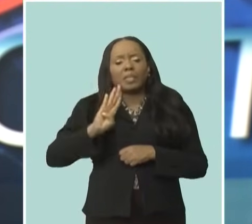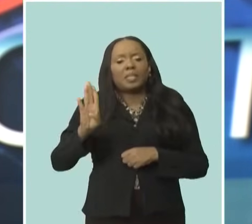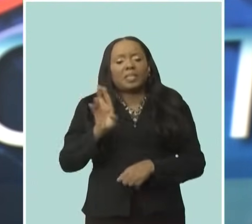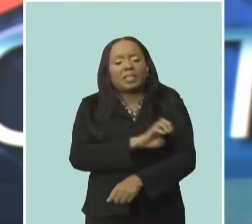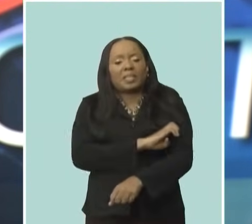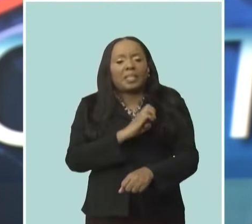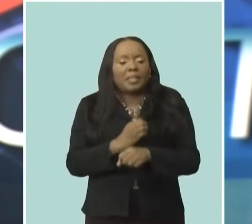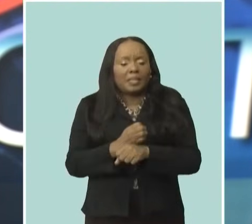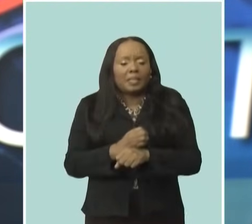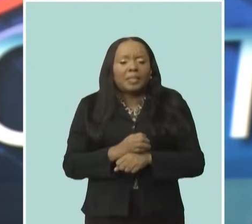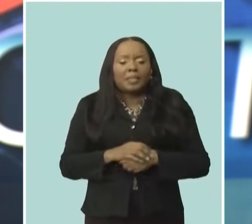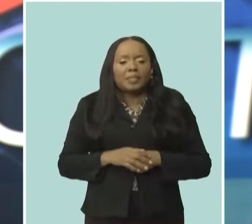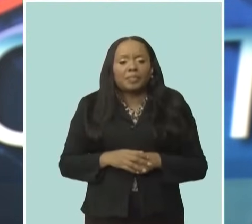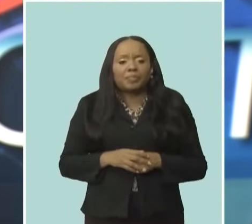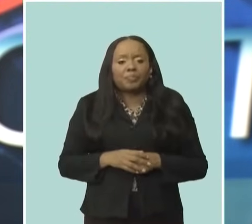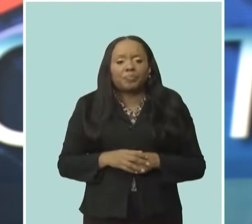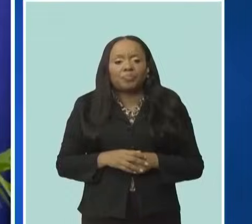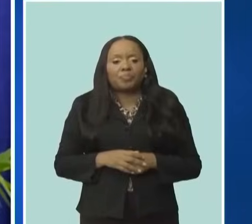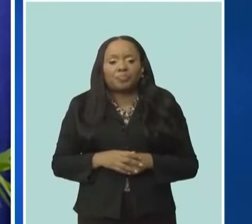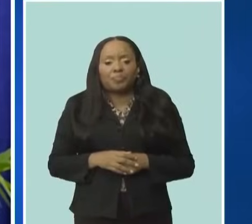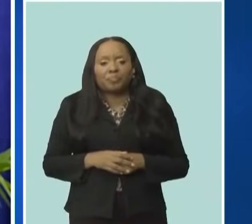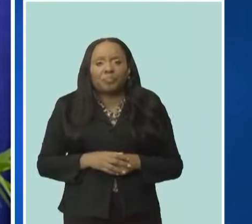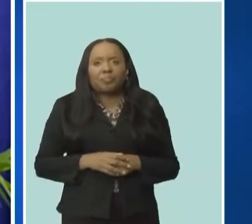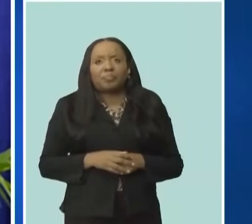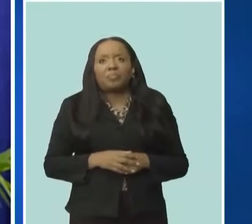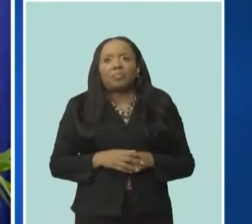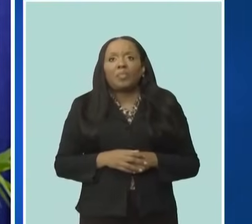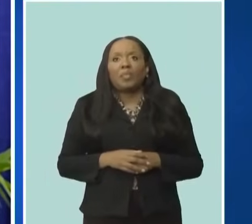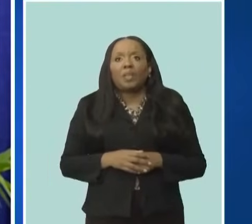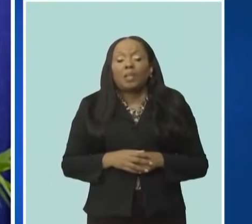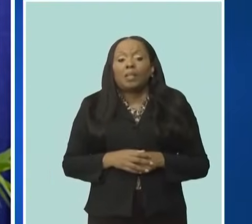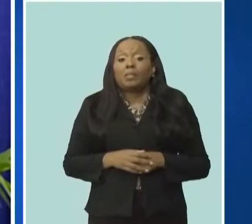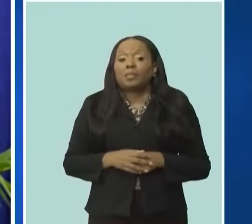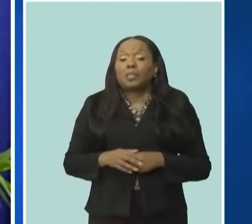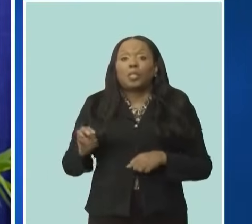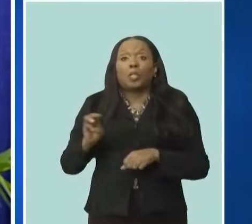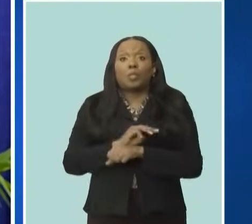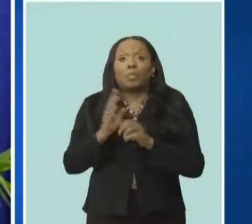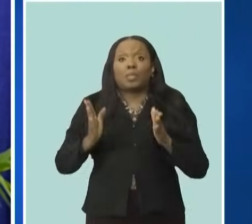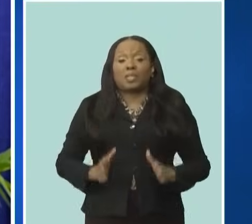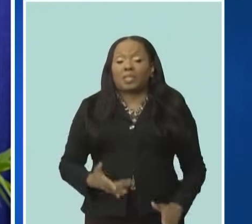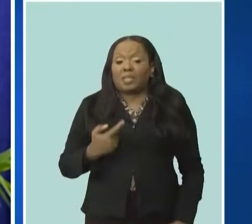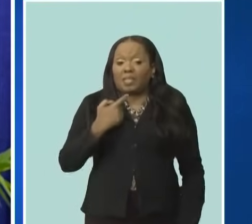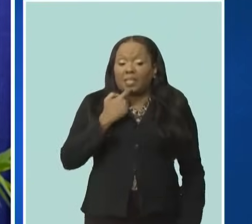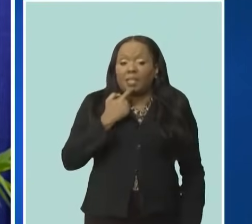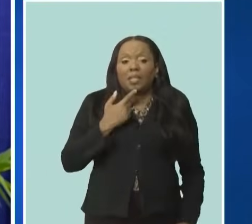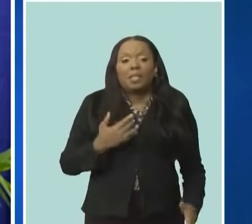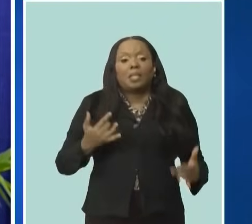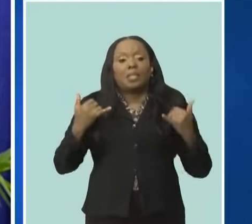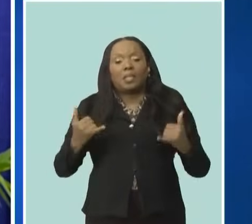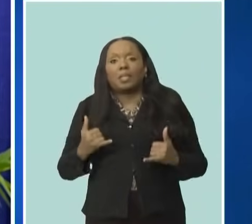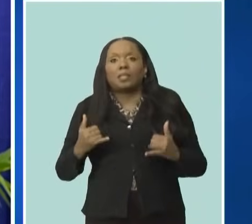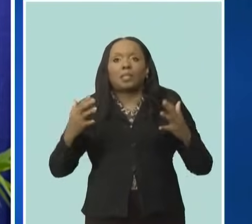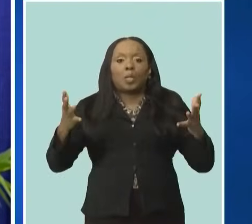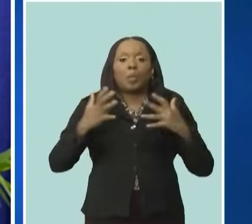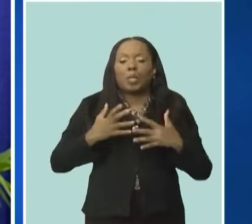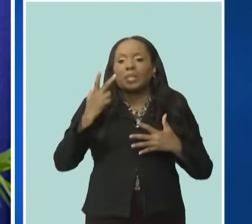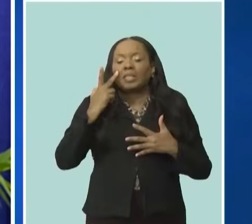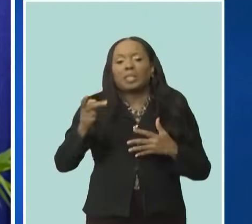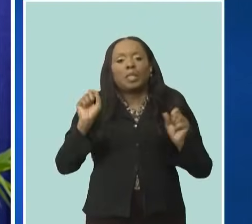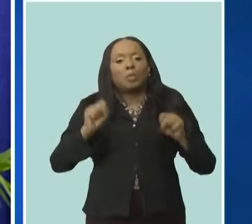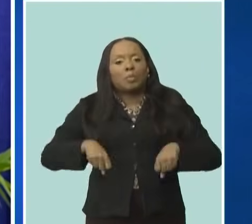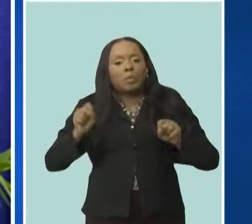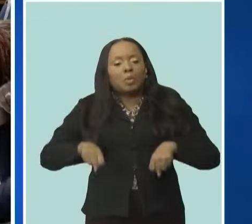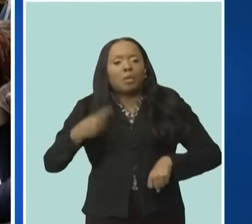and files this report. Mr. Cummins said today's exercise was about unlocking the energy sector's potential.